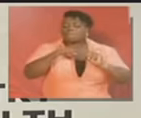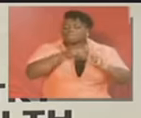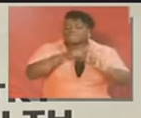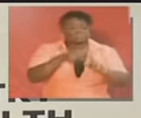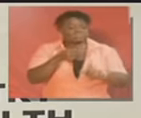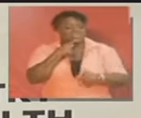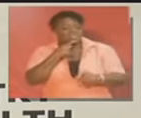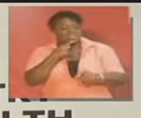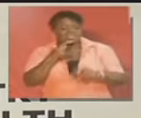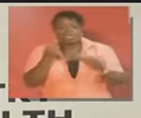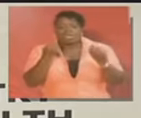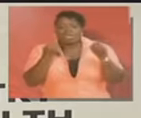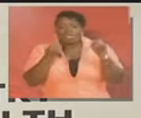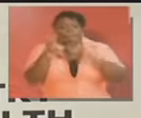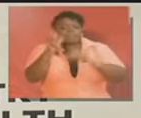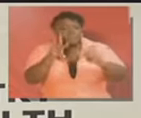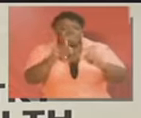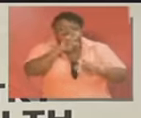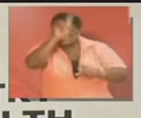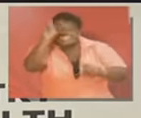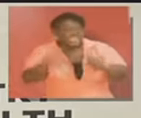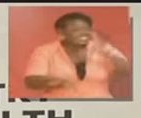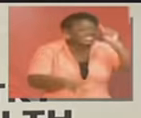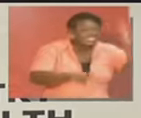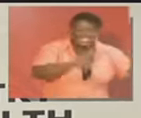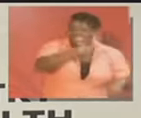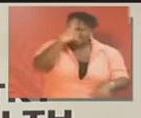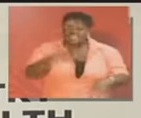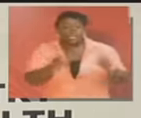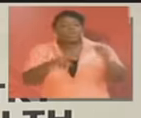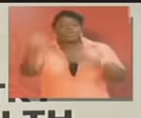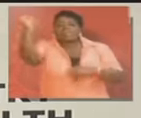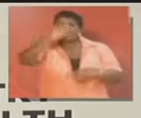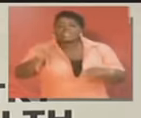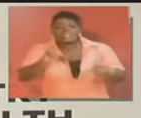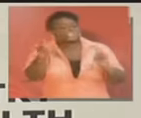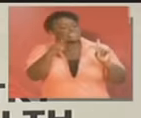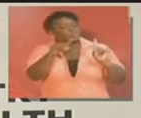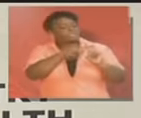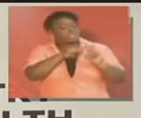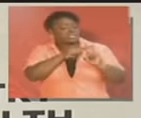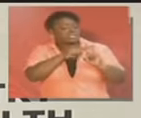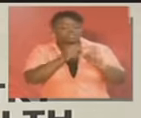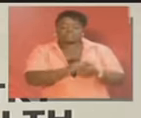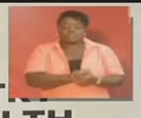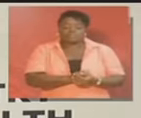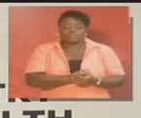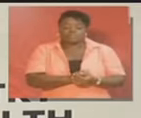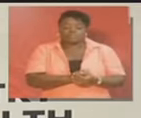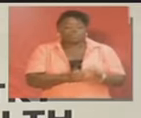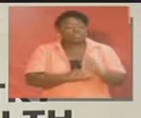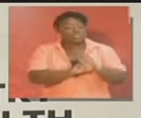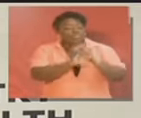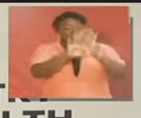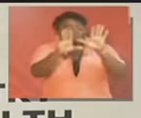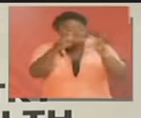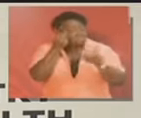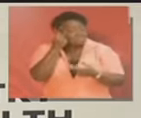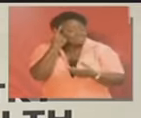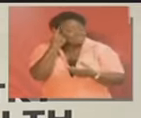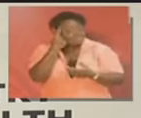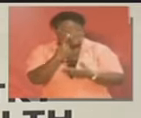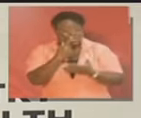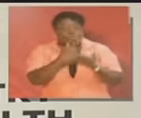of, out of the number of tests that we've done, what percentage has been positive. So you get a clearer metric for